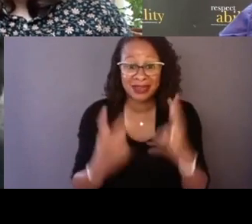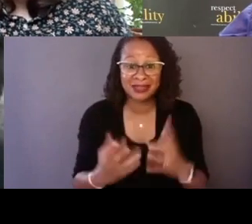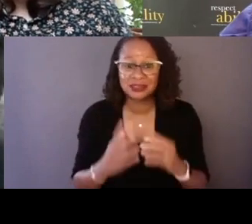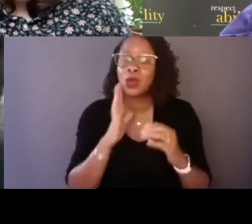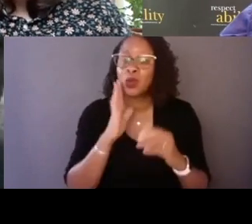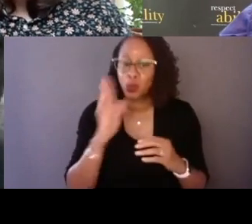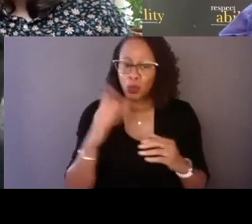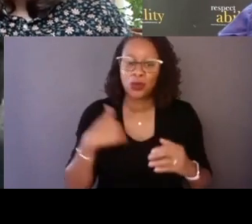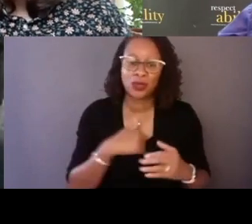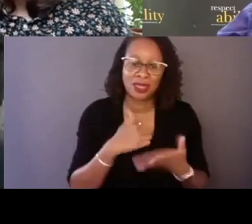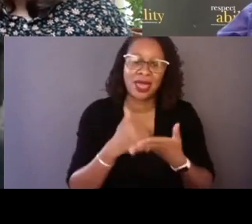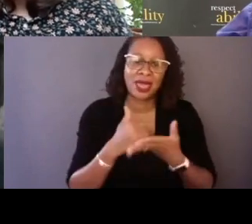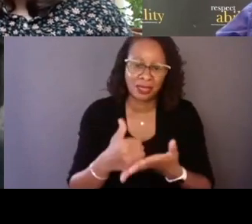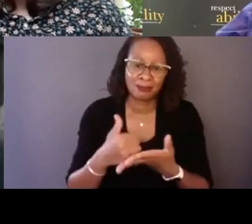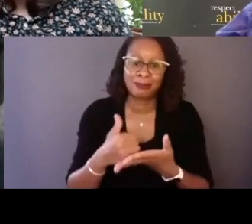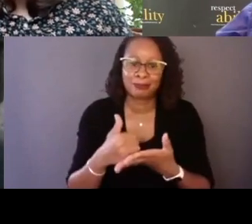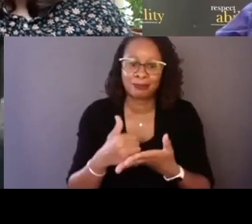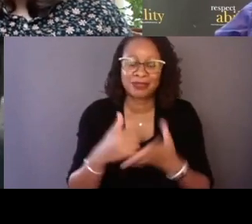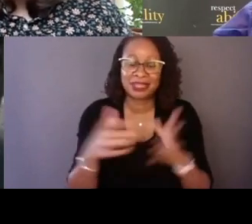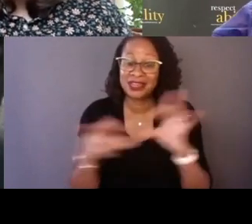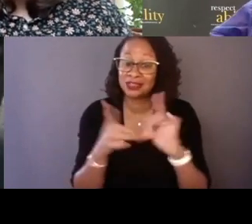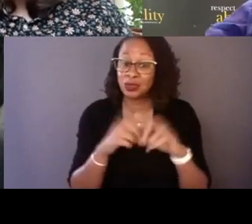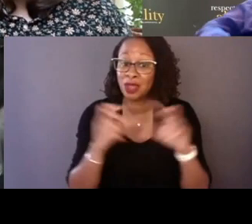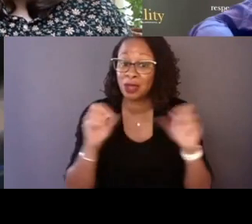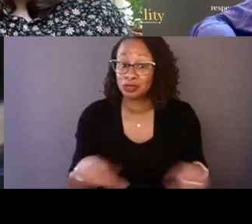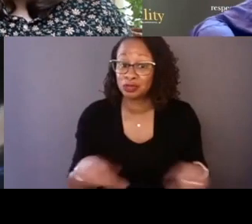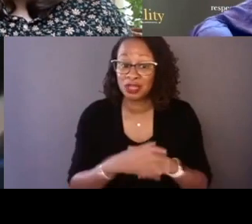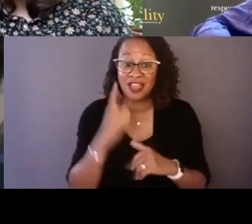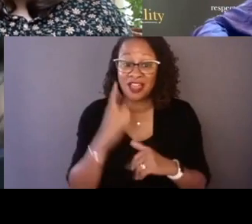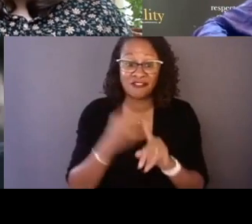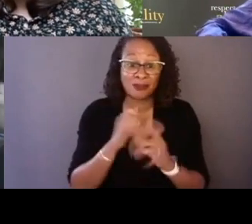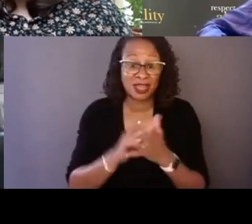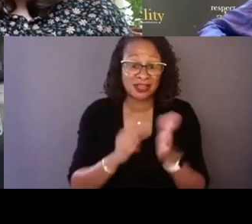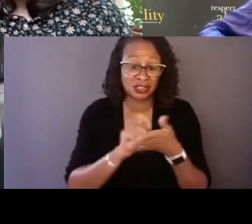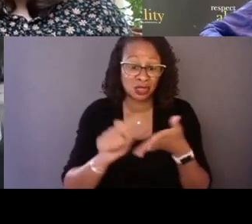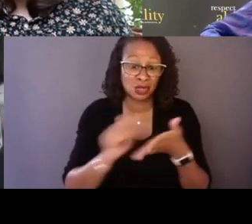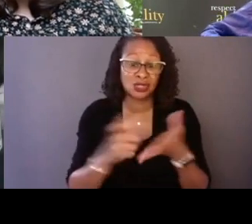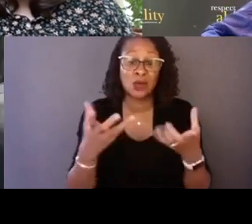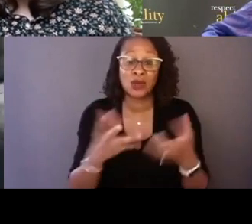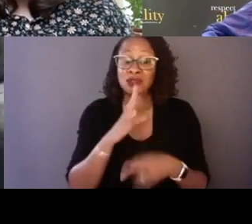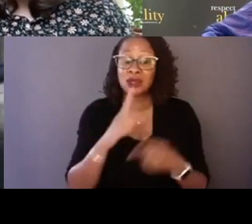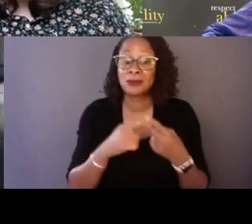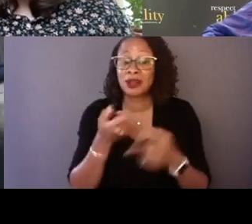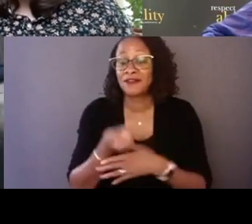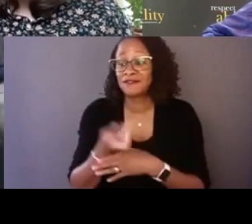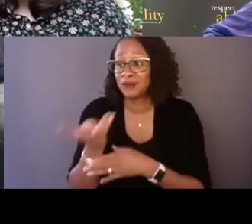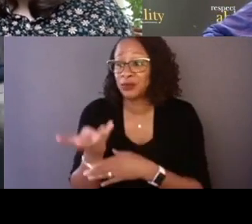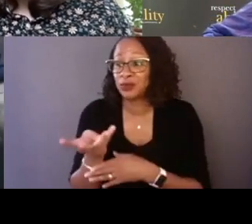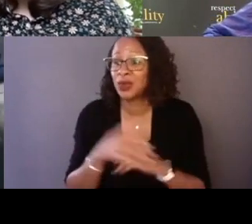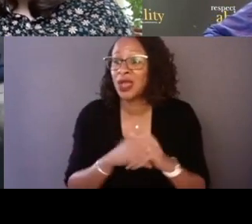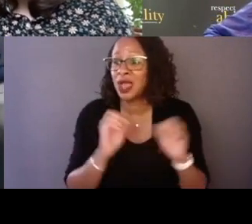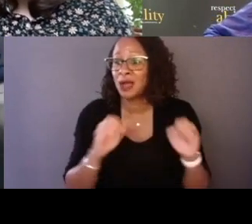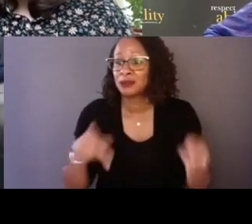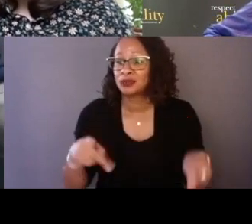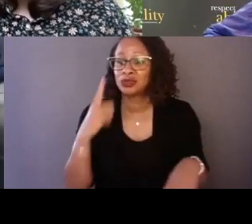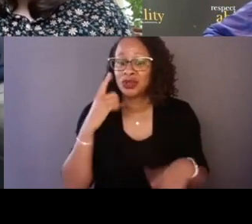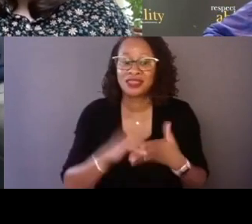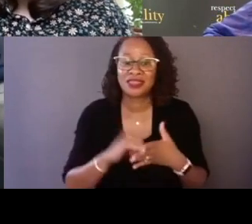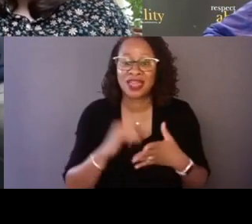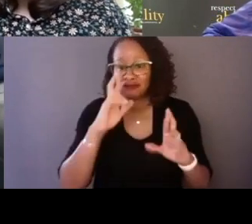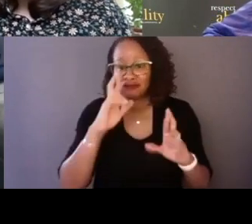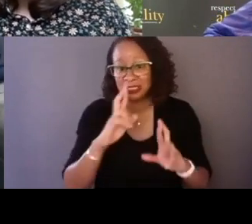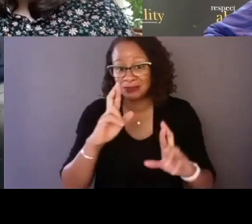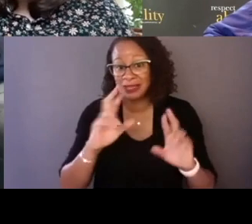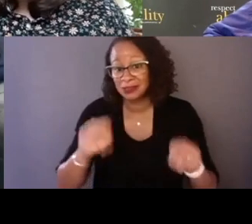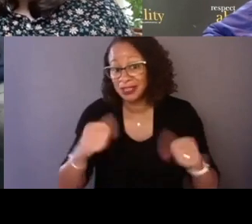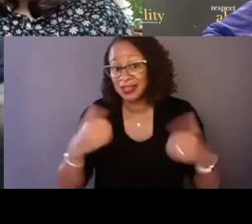the opportunity that will help you. And from that note, I want to talk about a few opportunities that Respectability